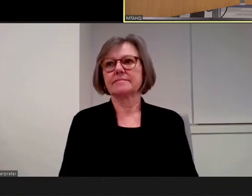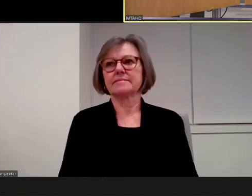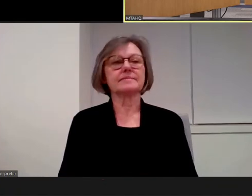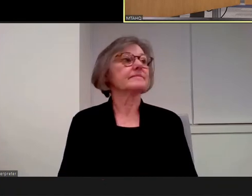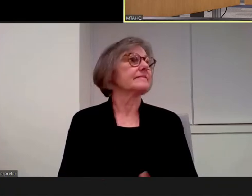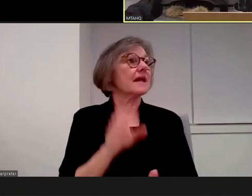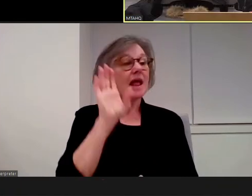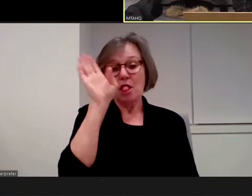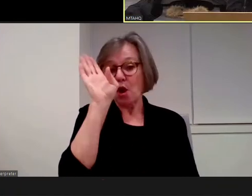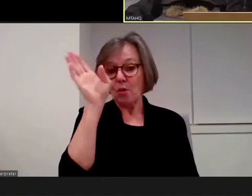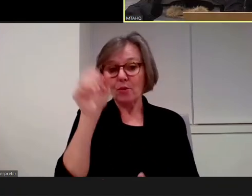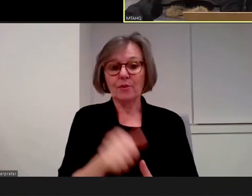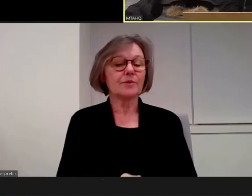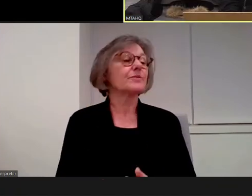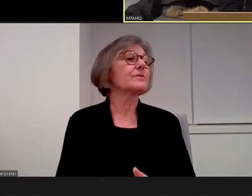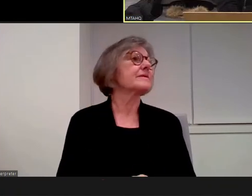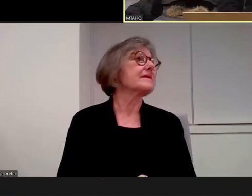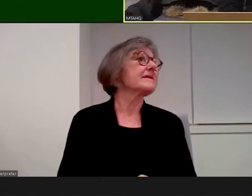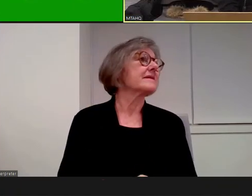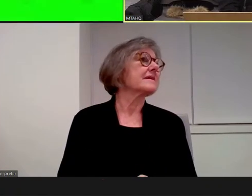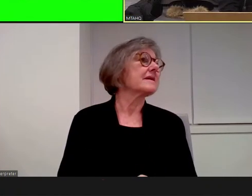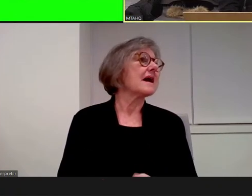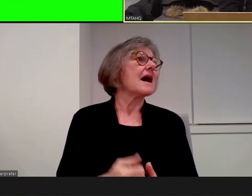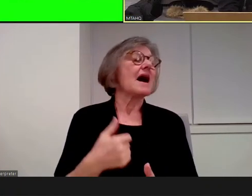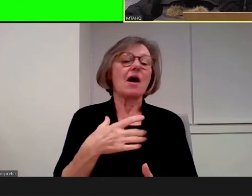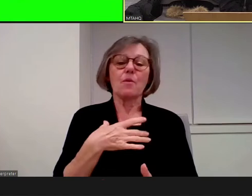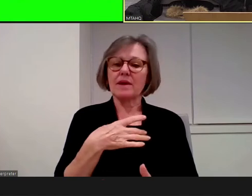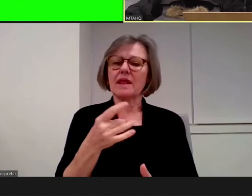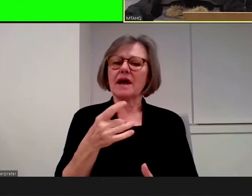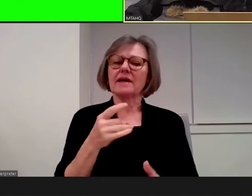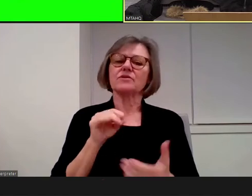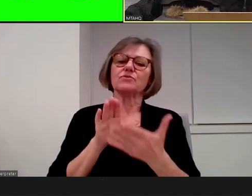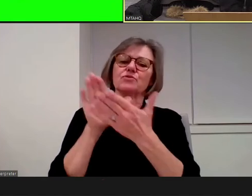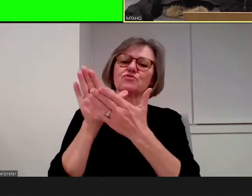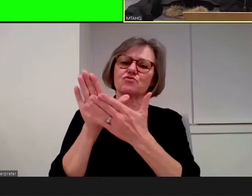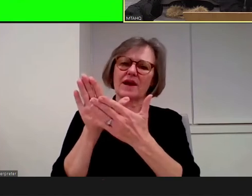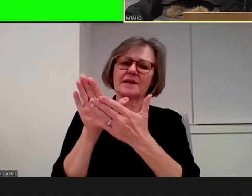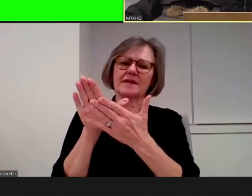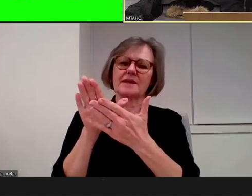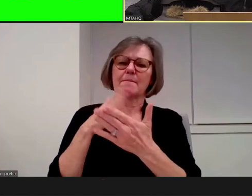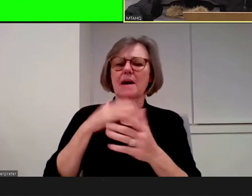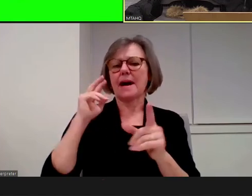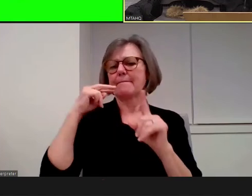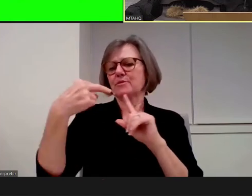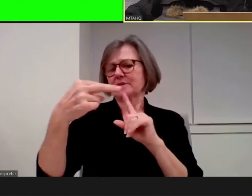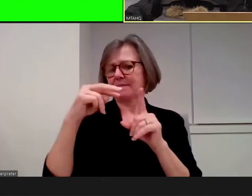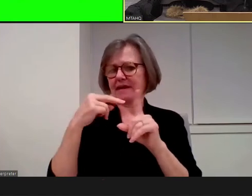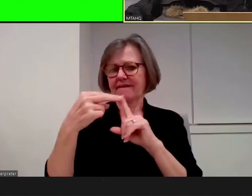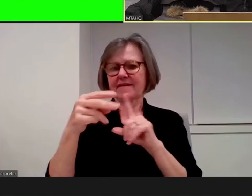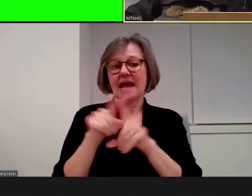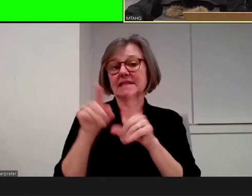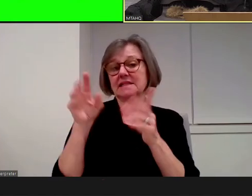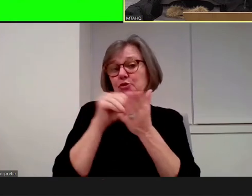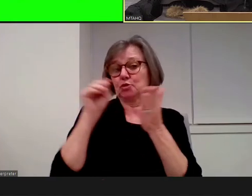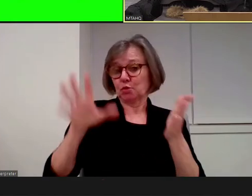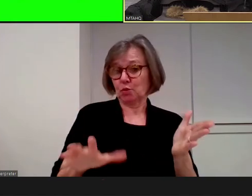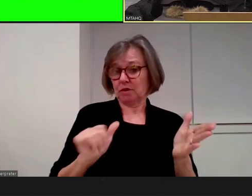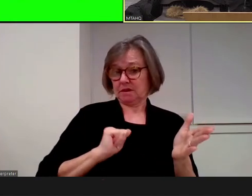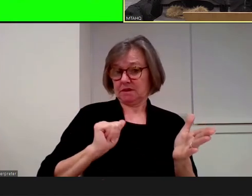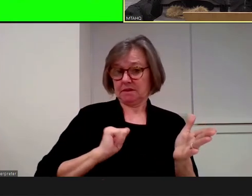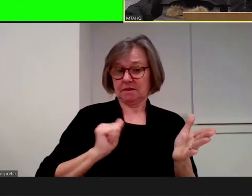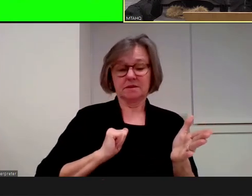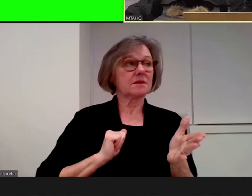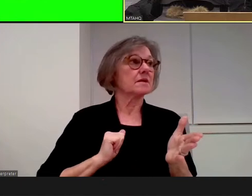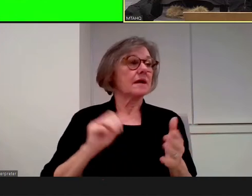Hello? Okay. So I'd like to address my perspective as a student of